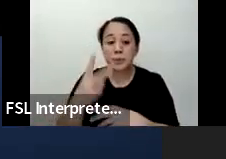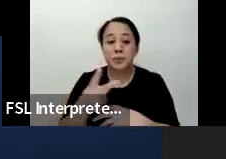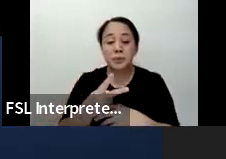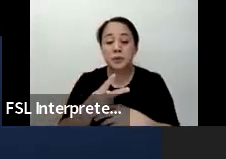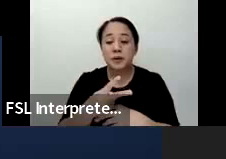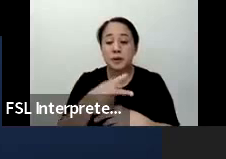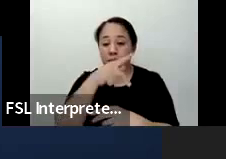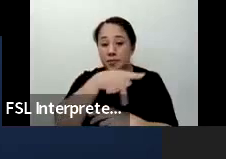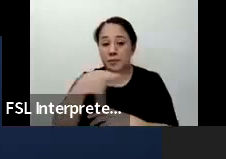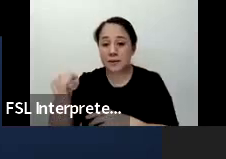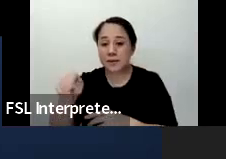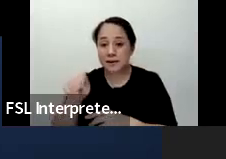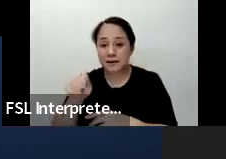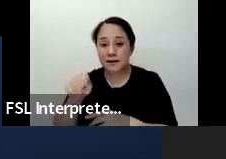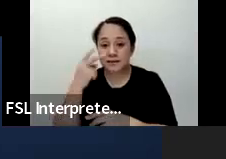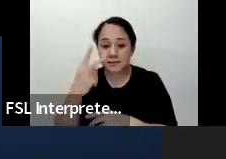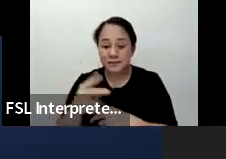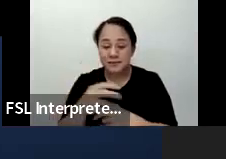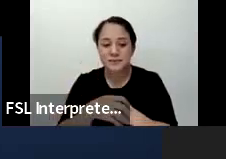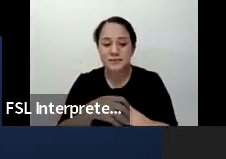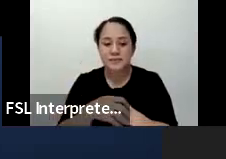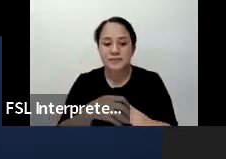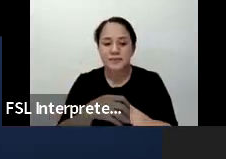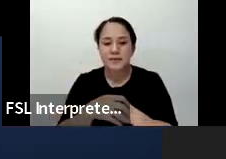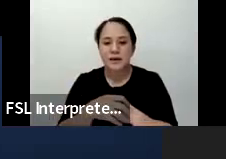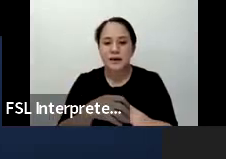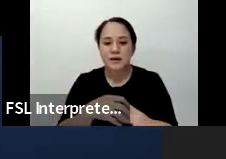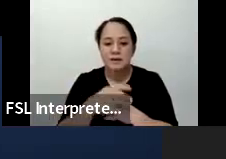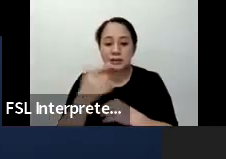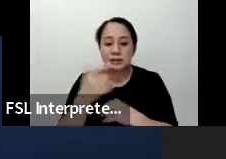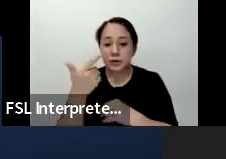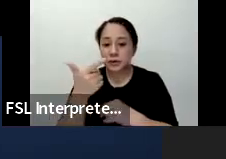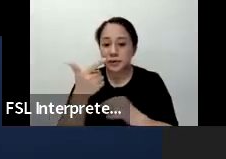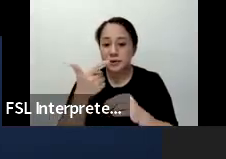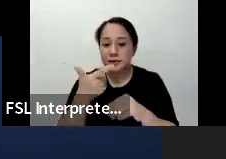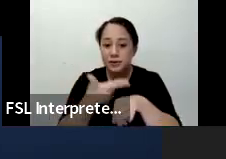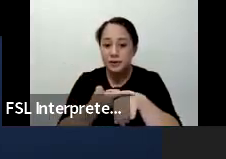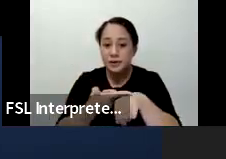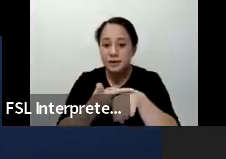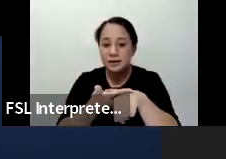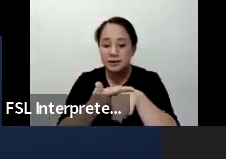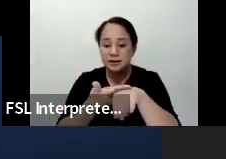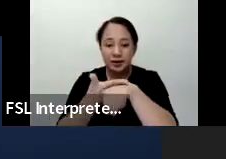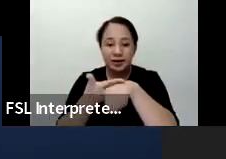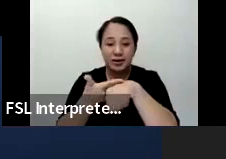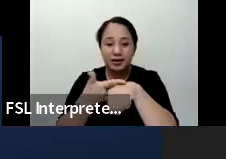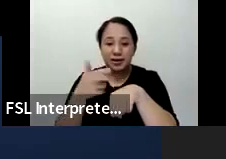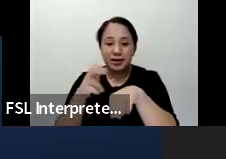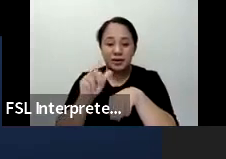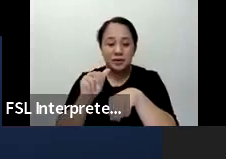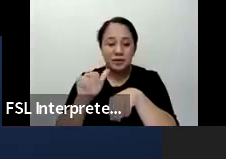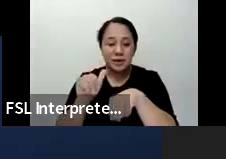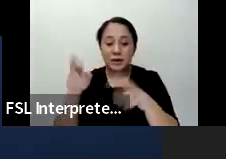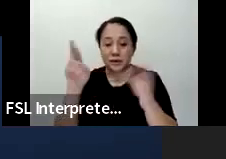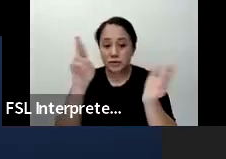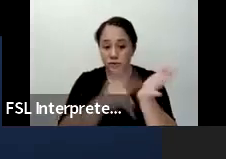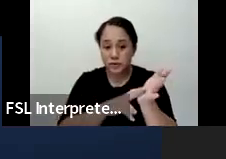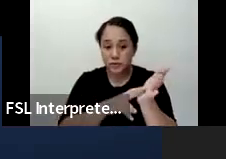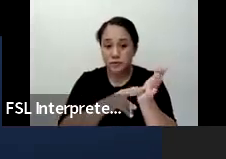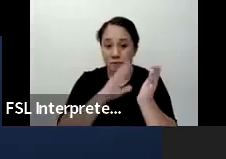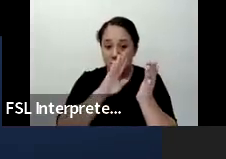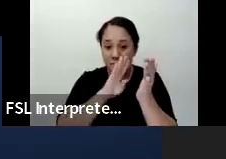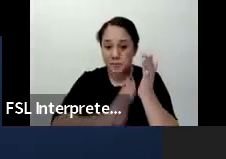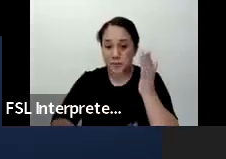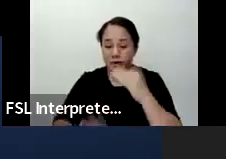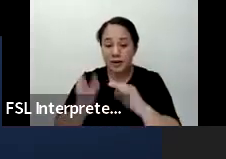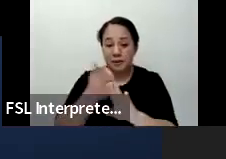slide, again, the gray bars are the registered births in the pre-pandemic